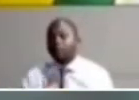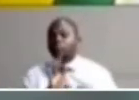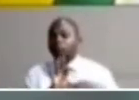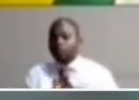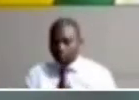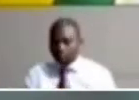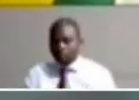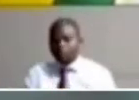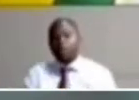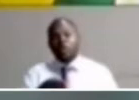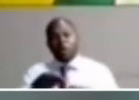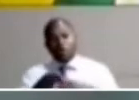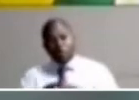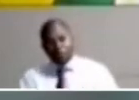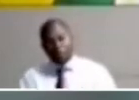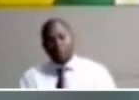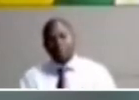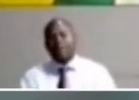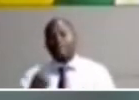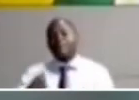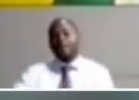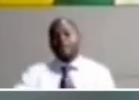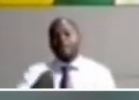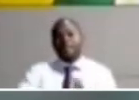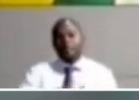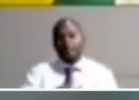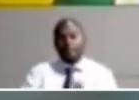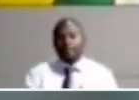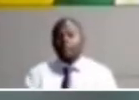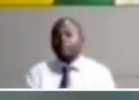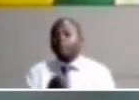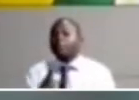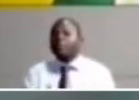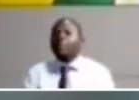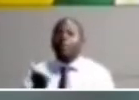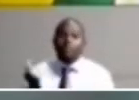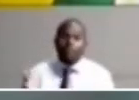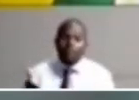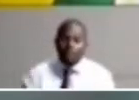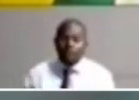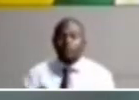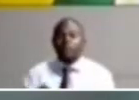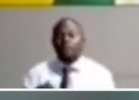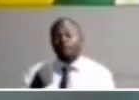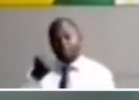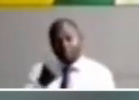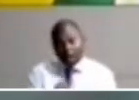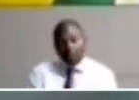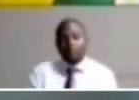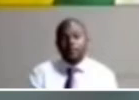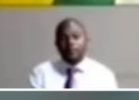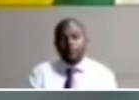connection with the loans and bills many people have with these banks.